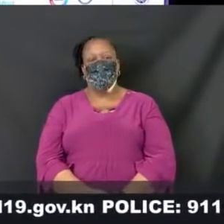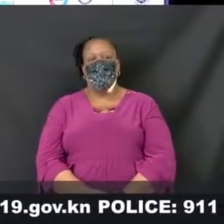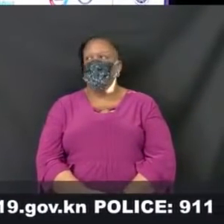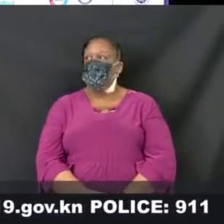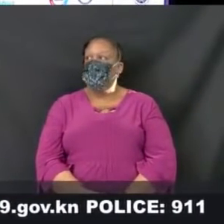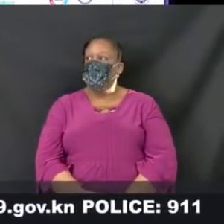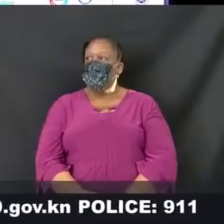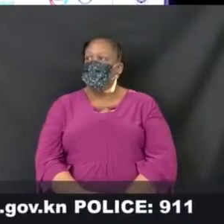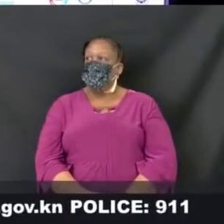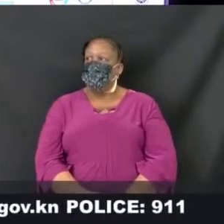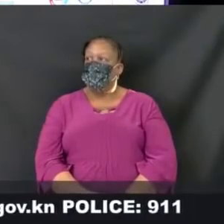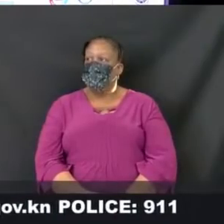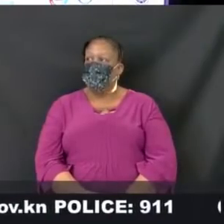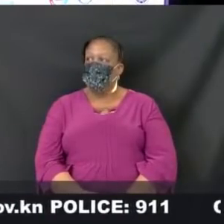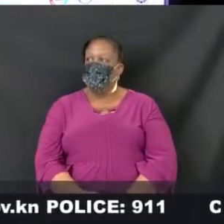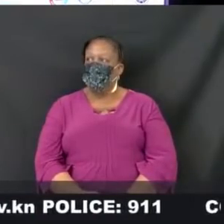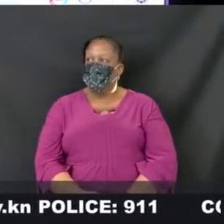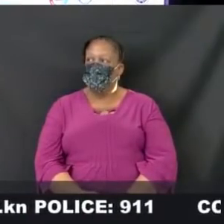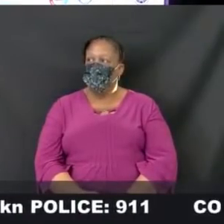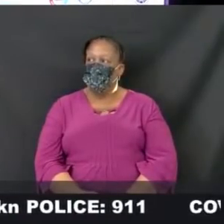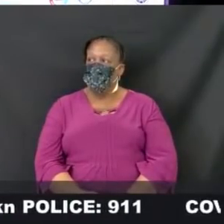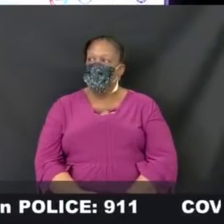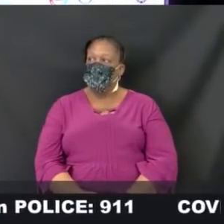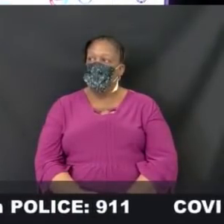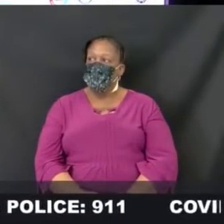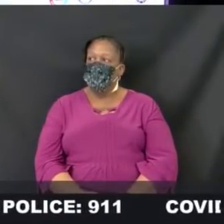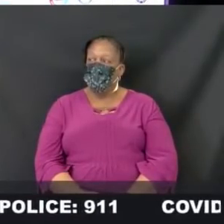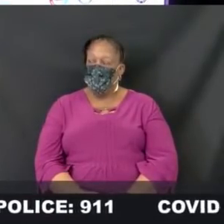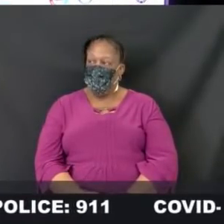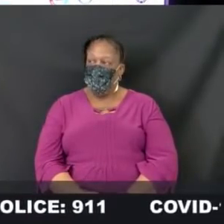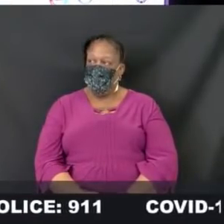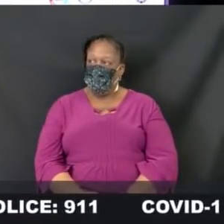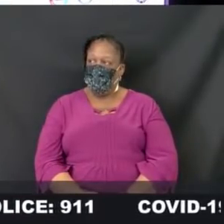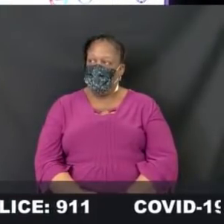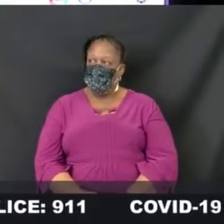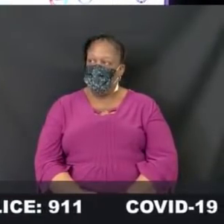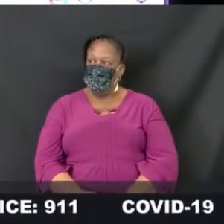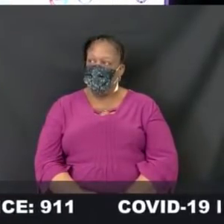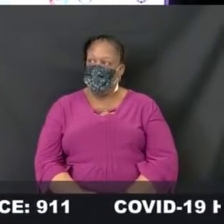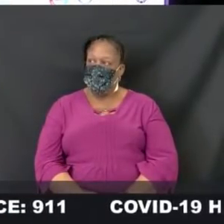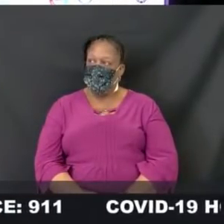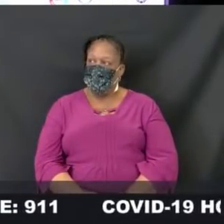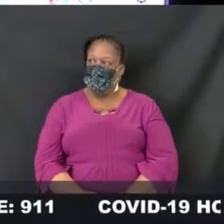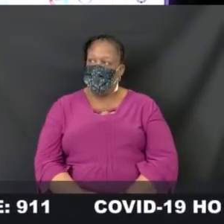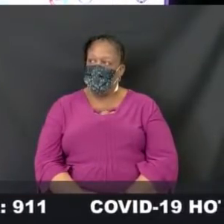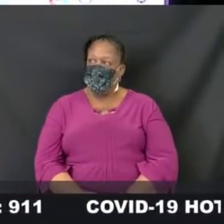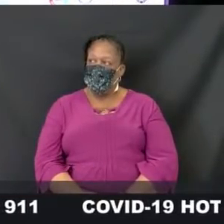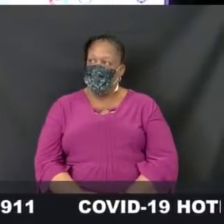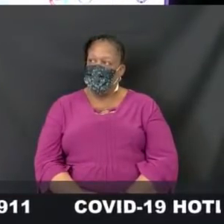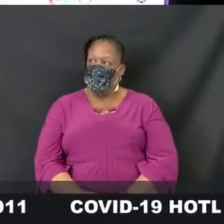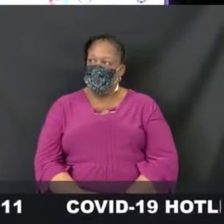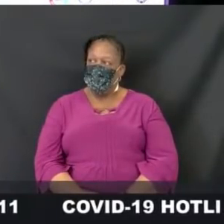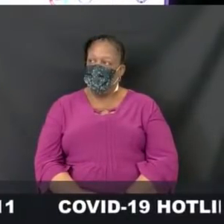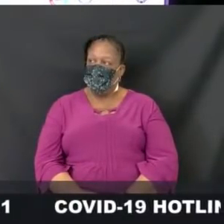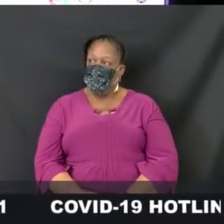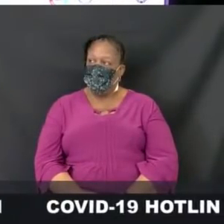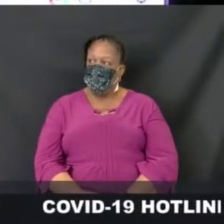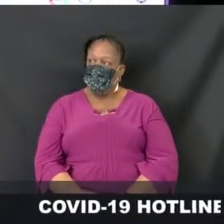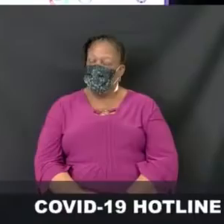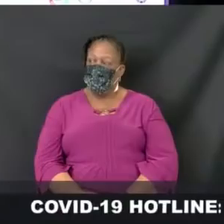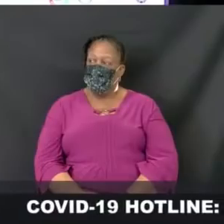Equally so, we have also received a submission from the St. James, I think it is, Race Association,